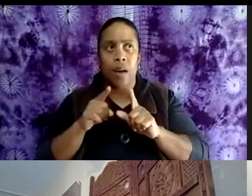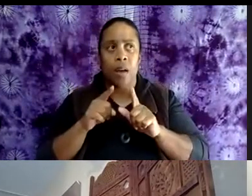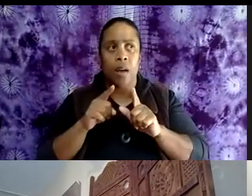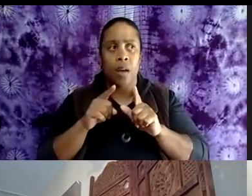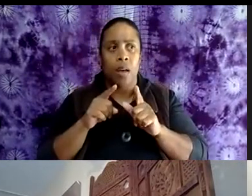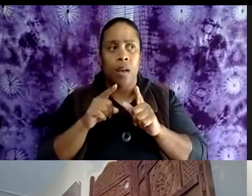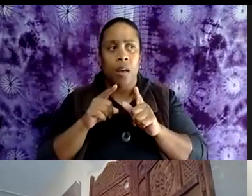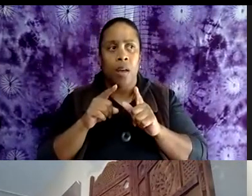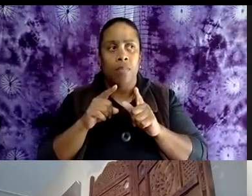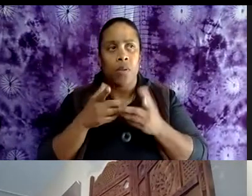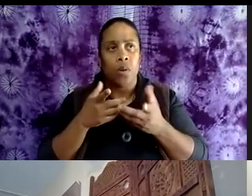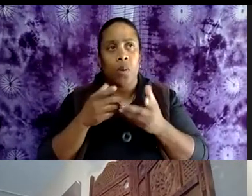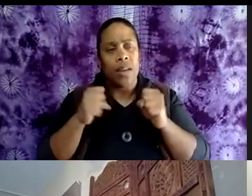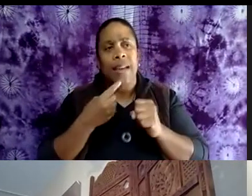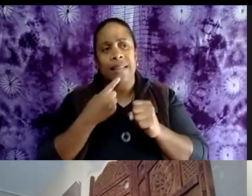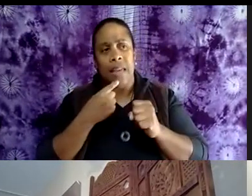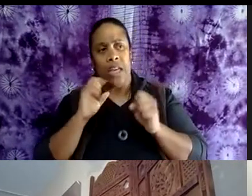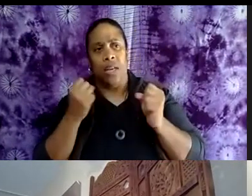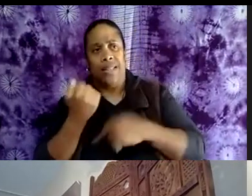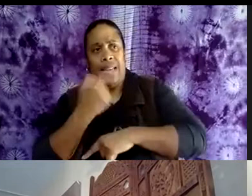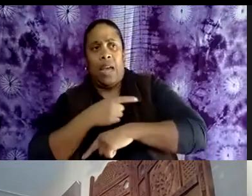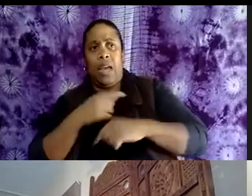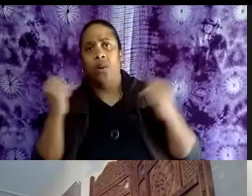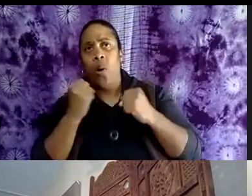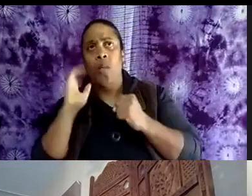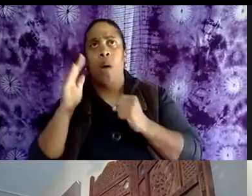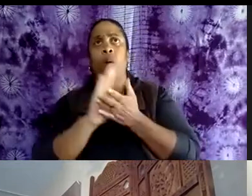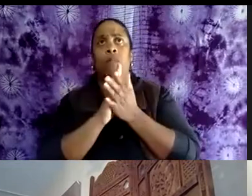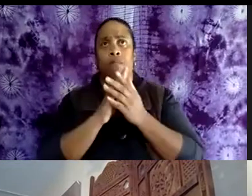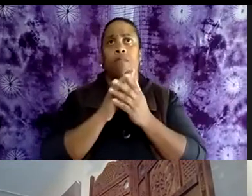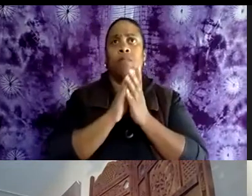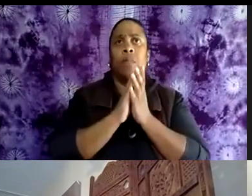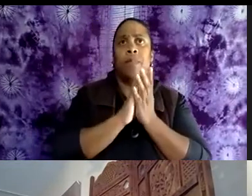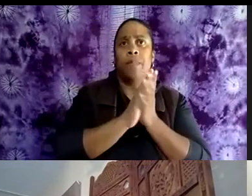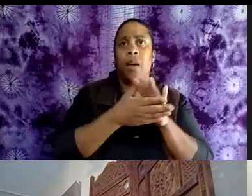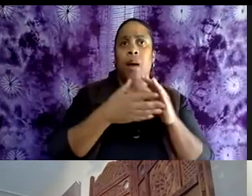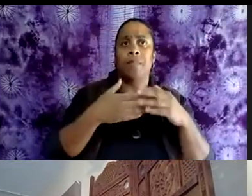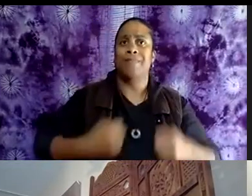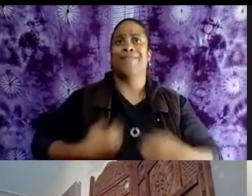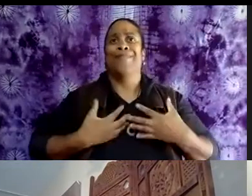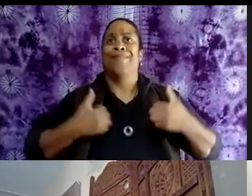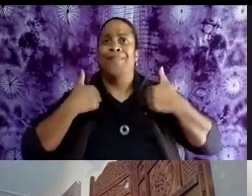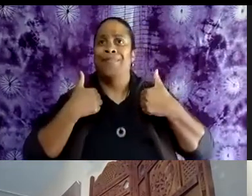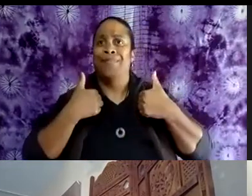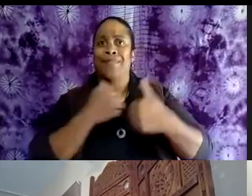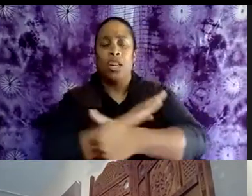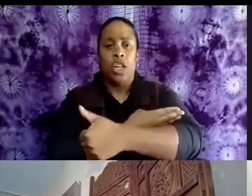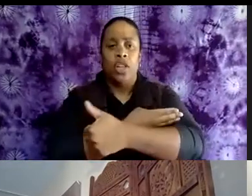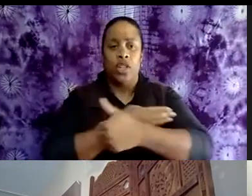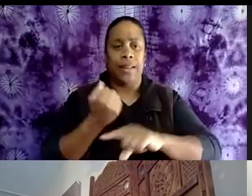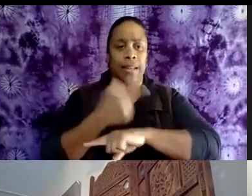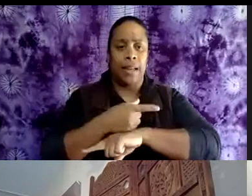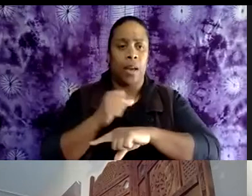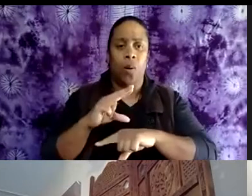to be invigorated by that. Or I'm going to turn up the thermostat and it won't matter to me. That's a